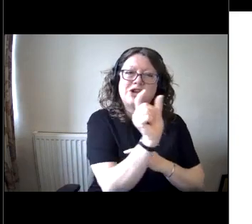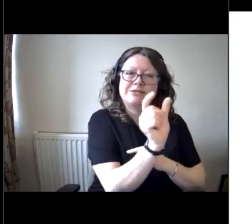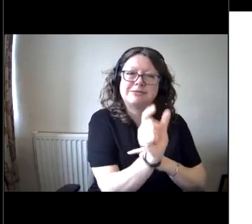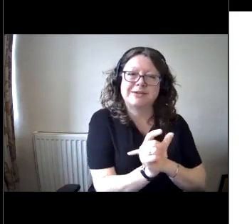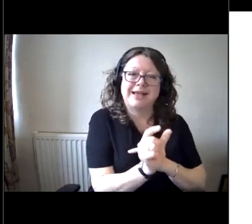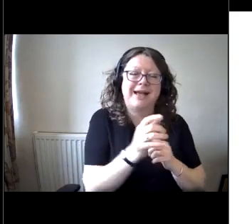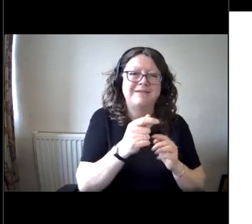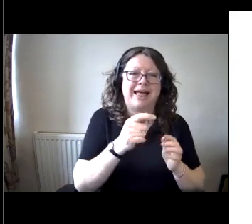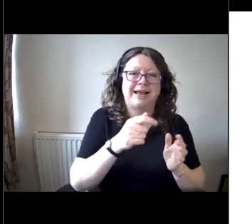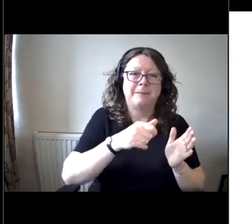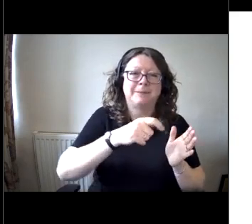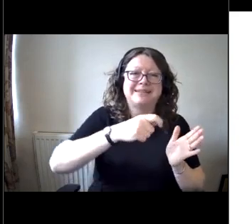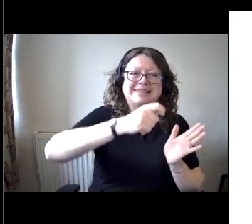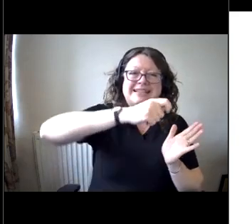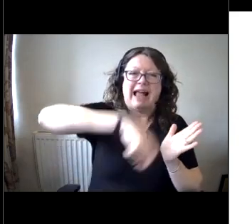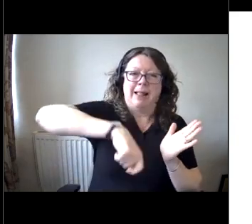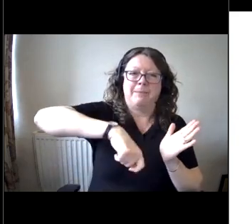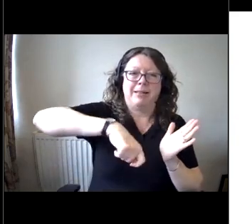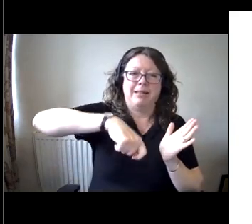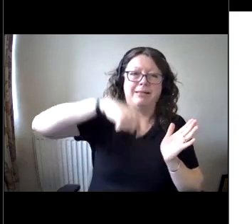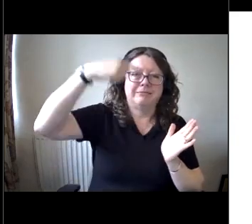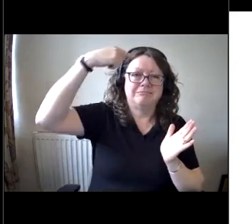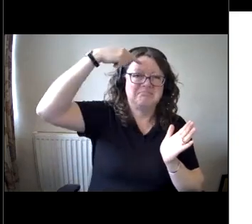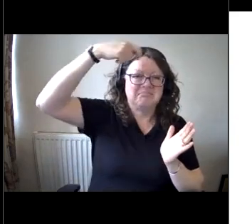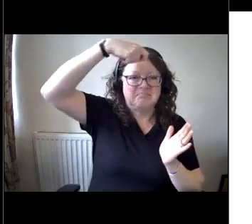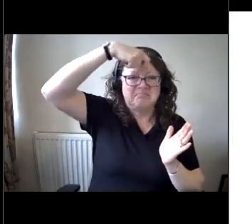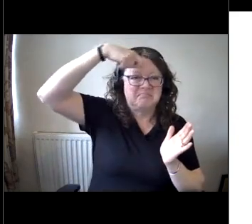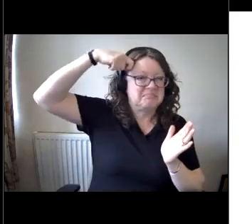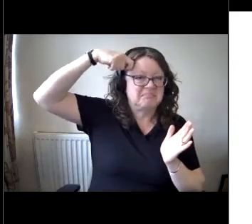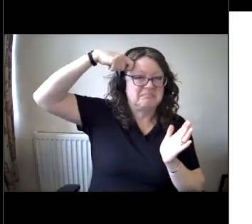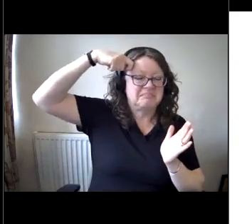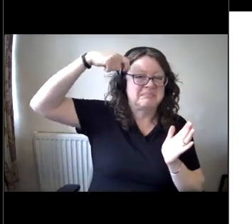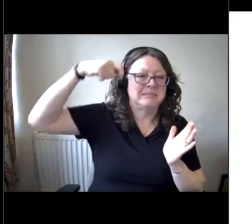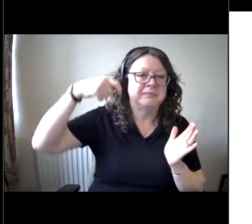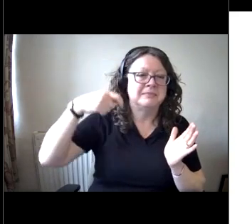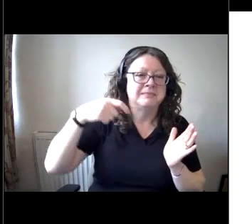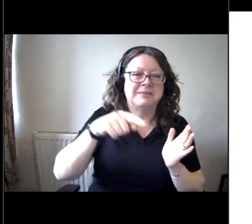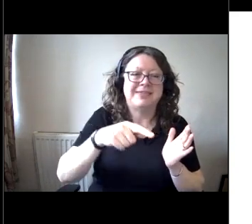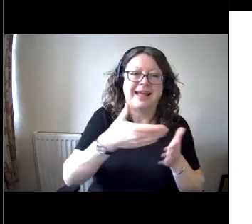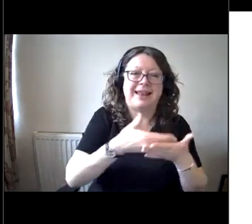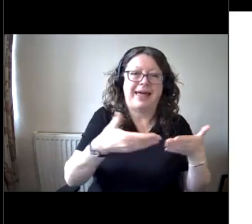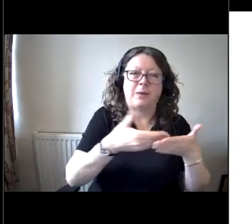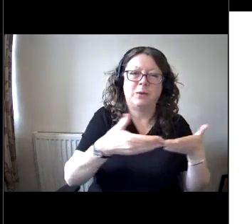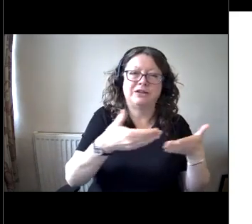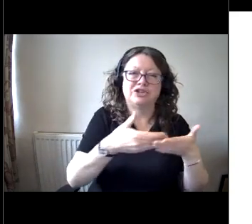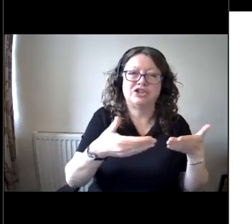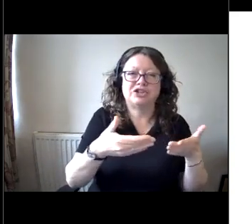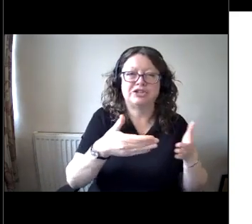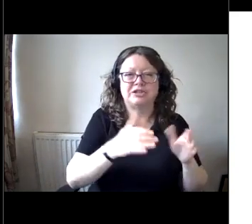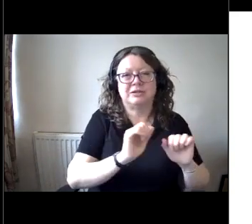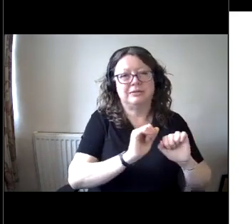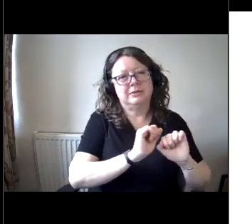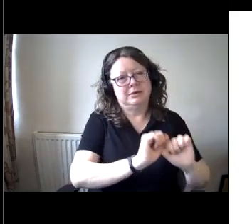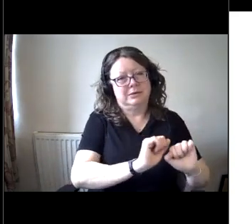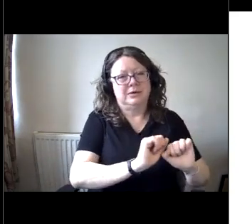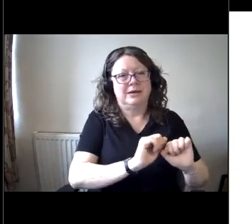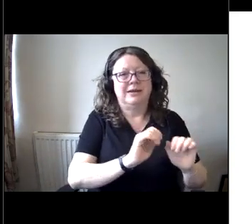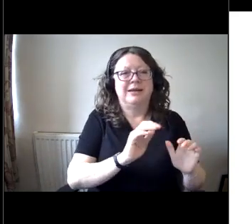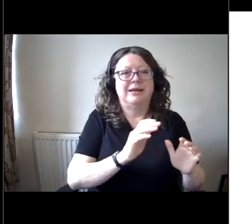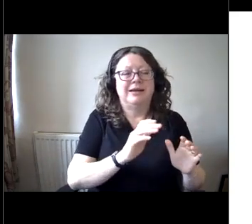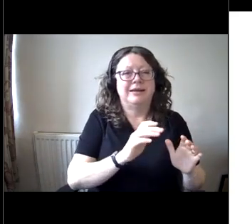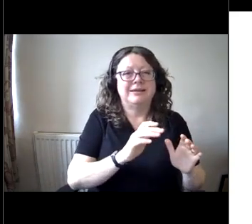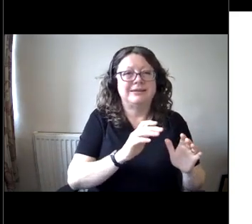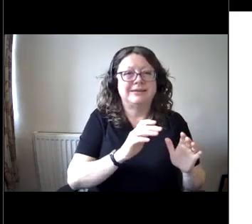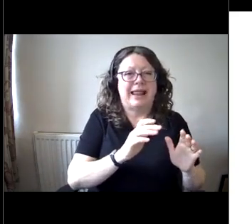represent that in this way of thinking, if we're using this kind of language and this kind of terminology, we're thinking